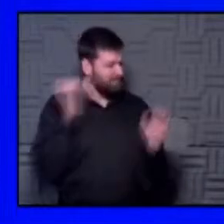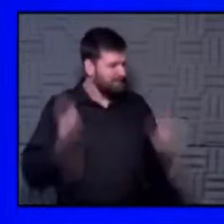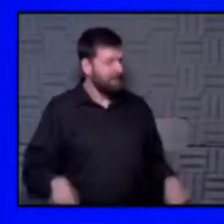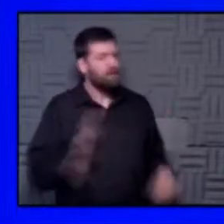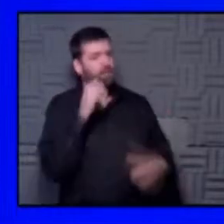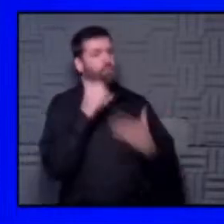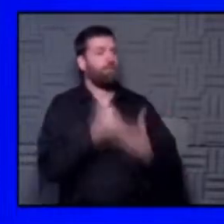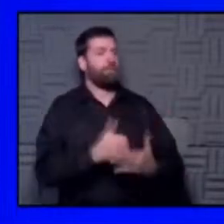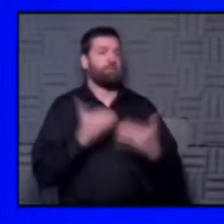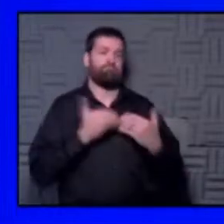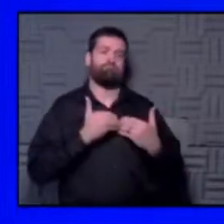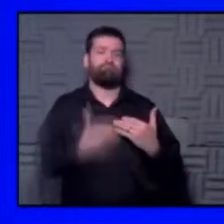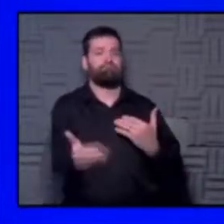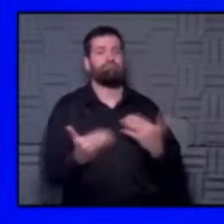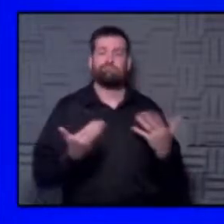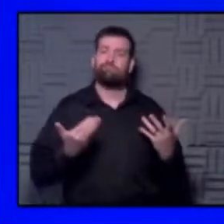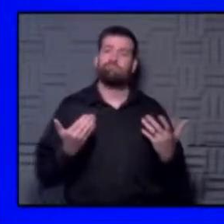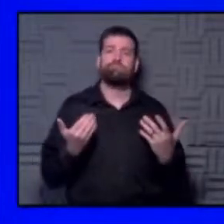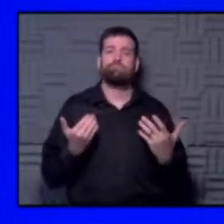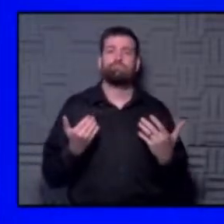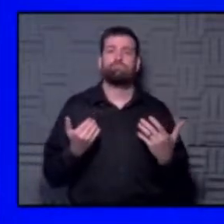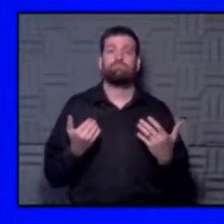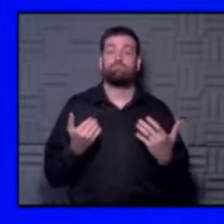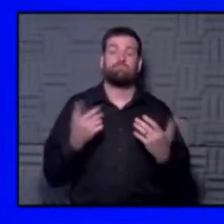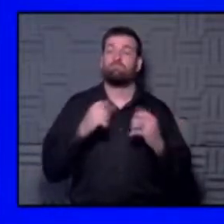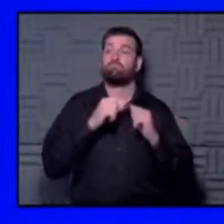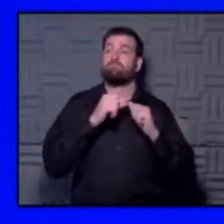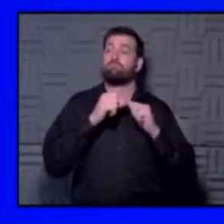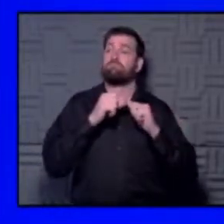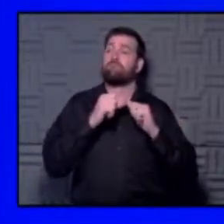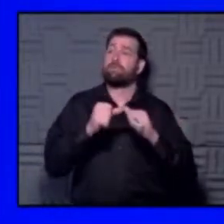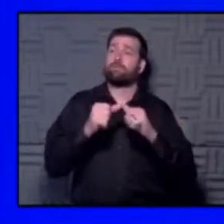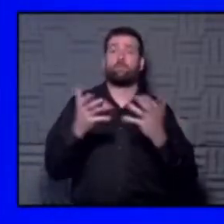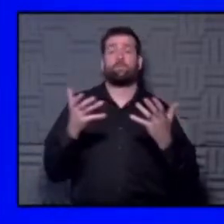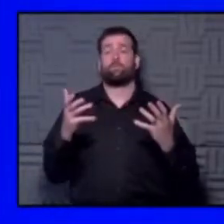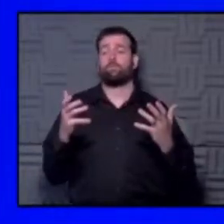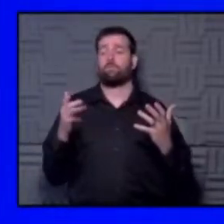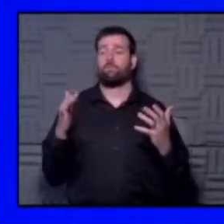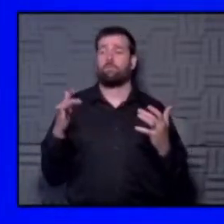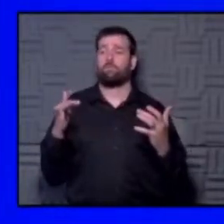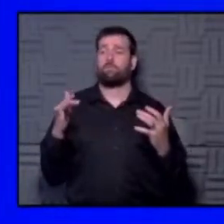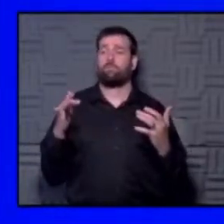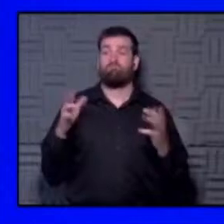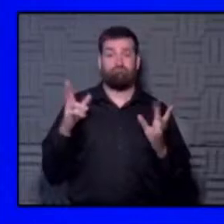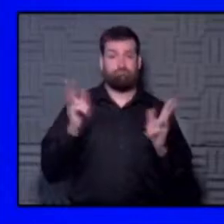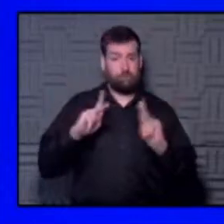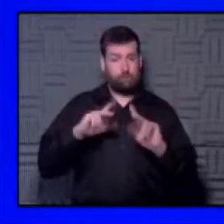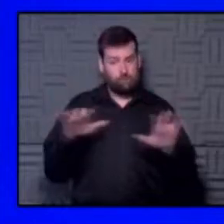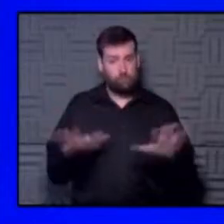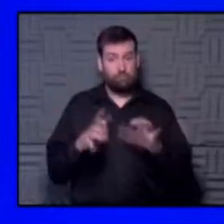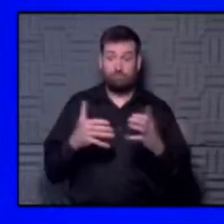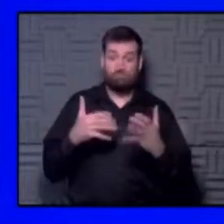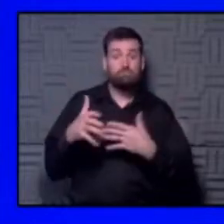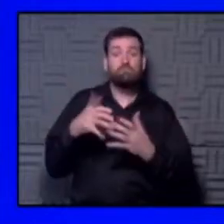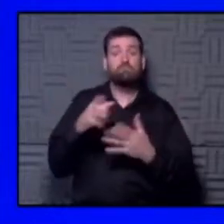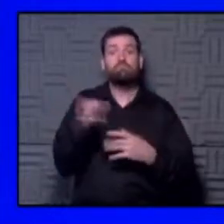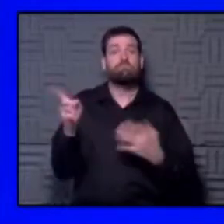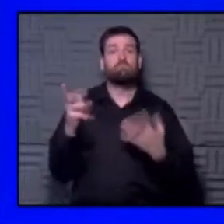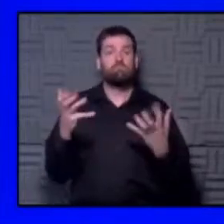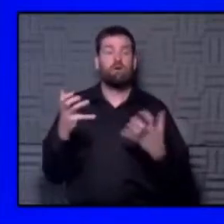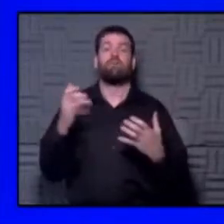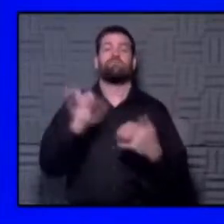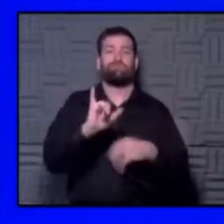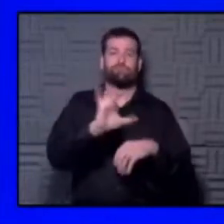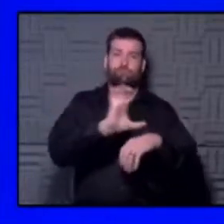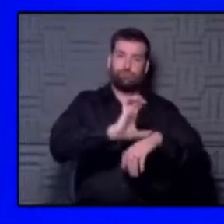help moving forward. That will help continue to get people to be doing the things they want to, such as church